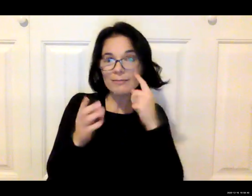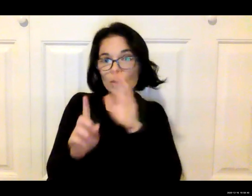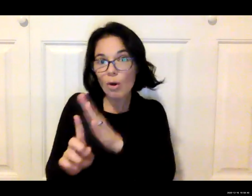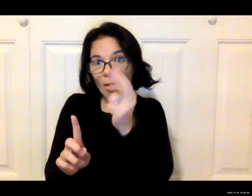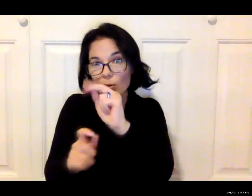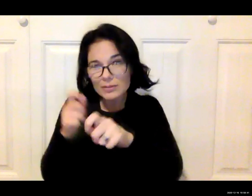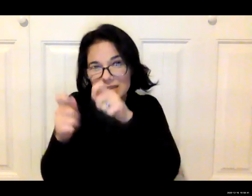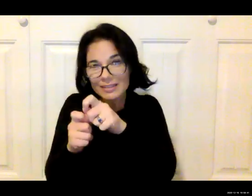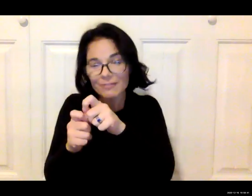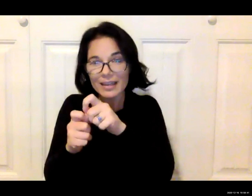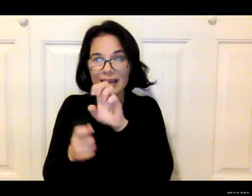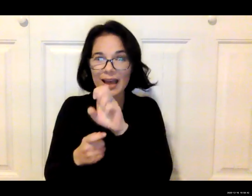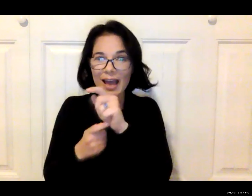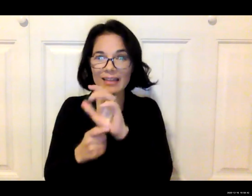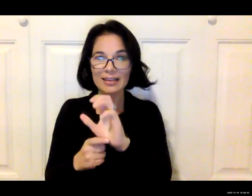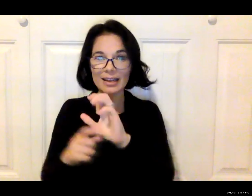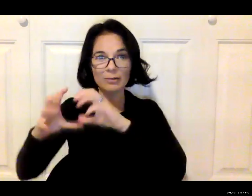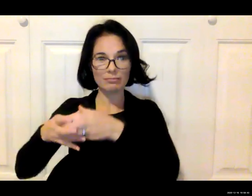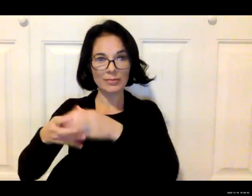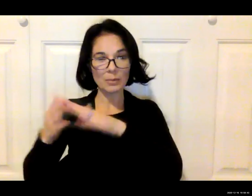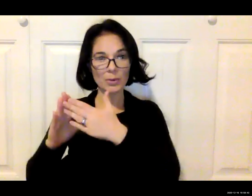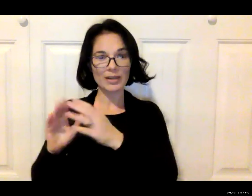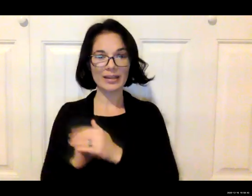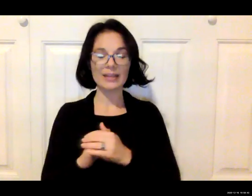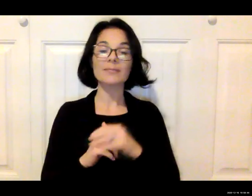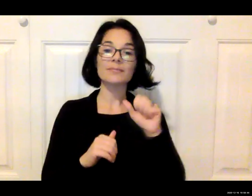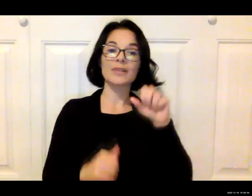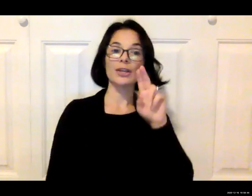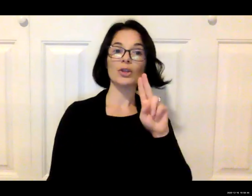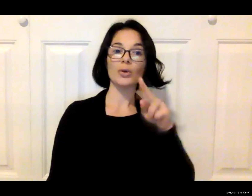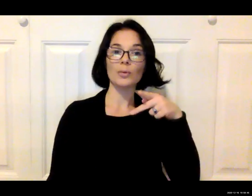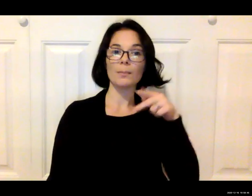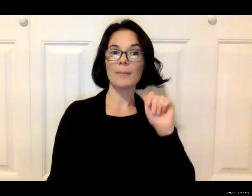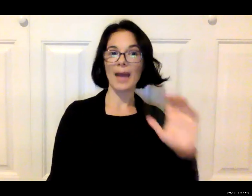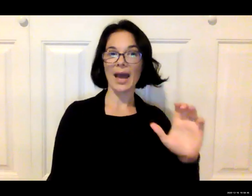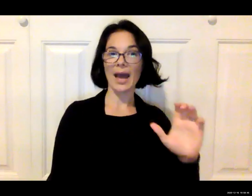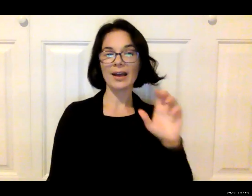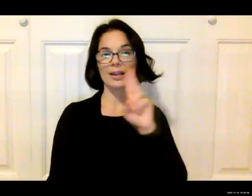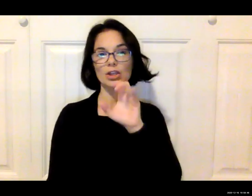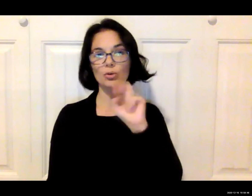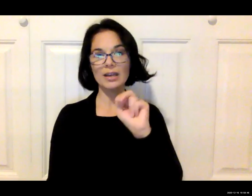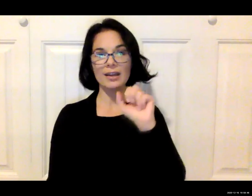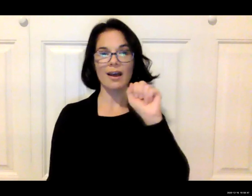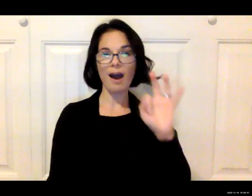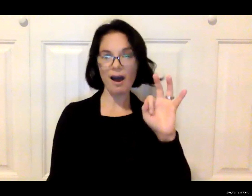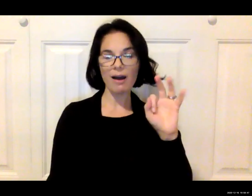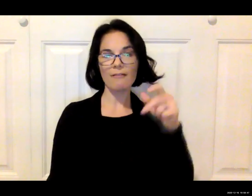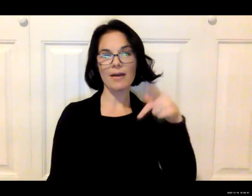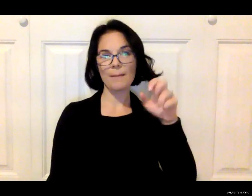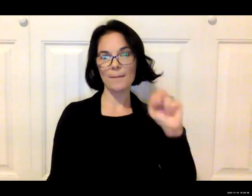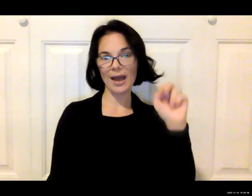you. Yes, thank you. And UPAC, Union of Pan-Asian Communities, also has a lot of